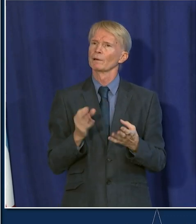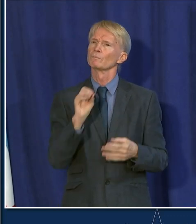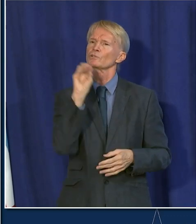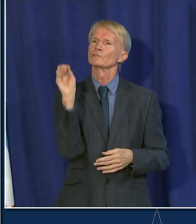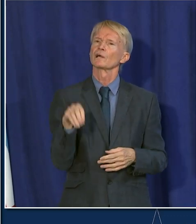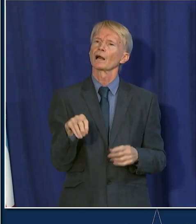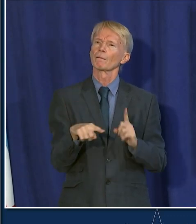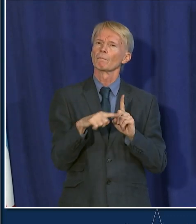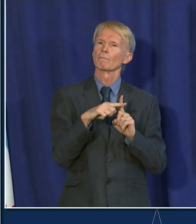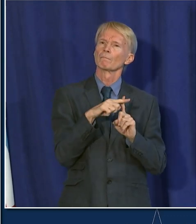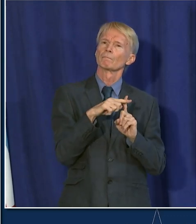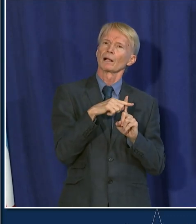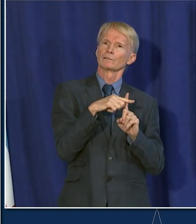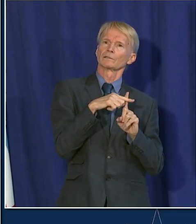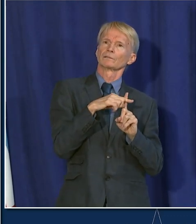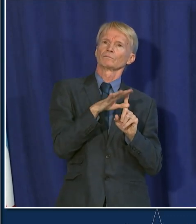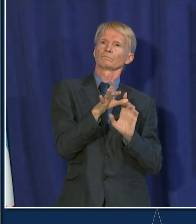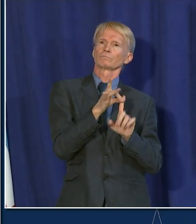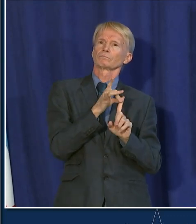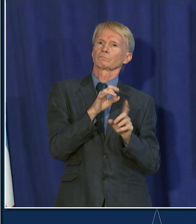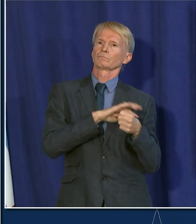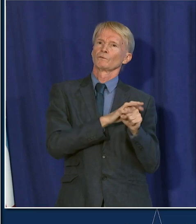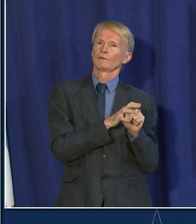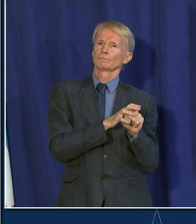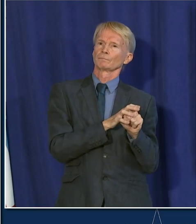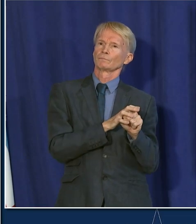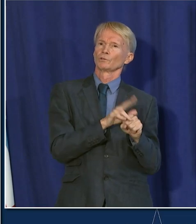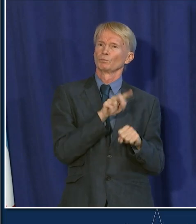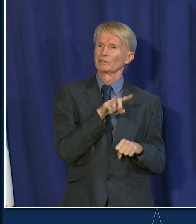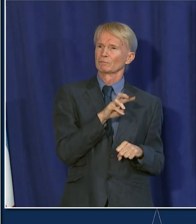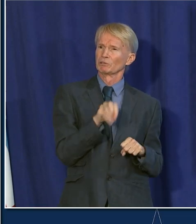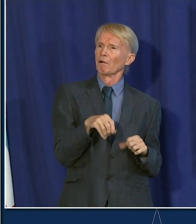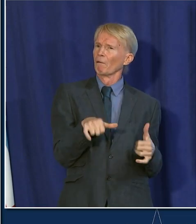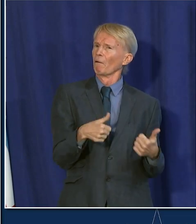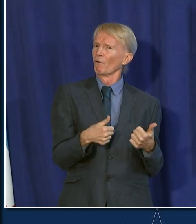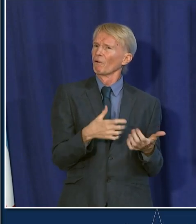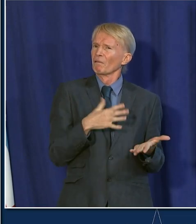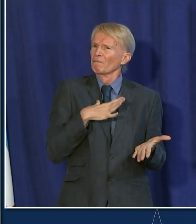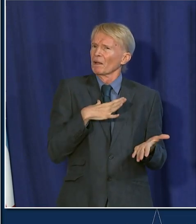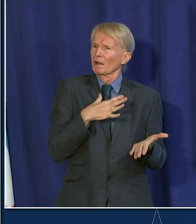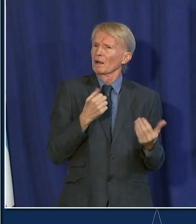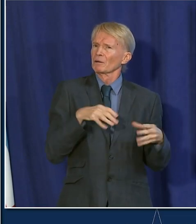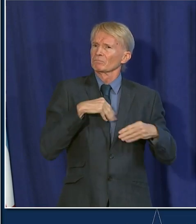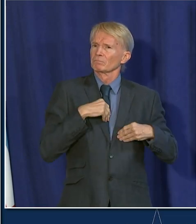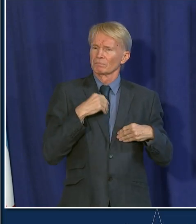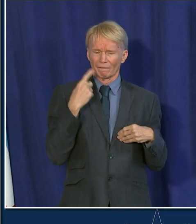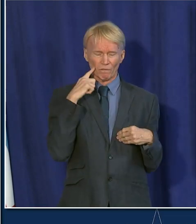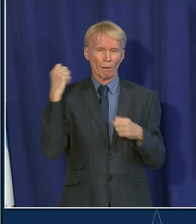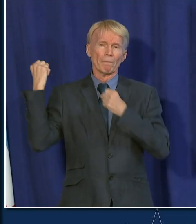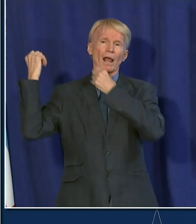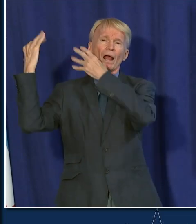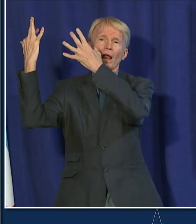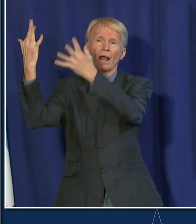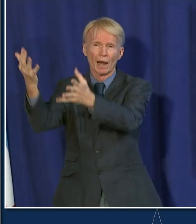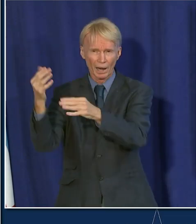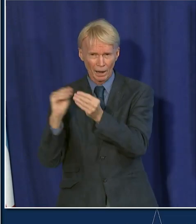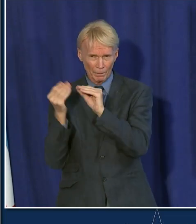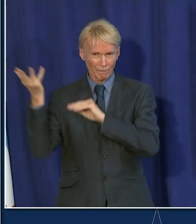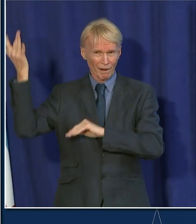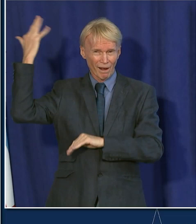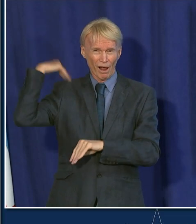example, 2.6% is really quite good. And if you think about where we were for months, we would have killed to be at a